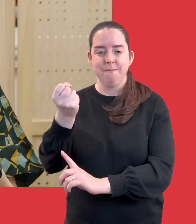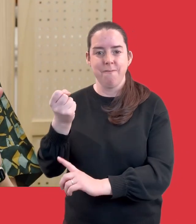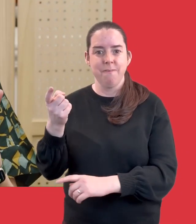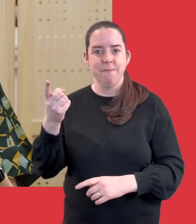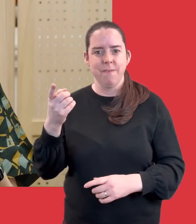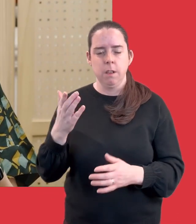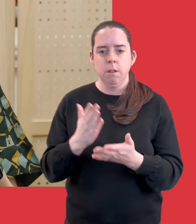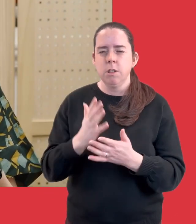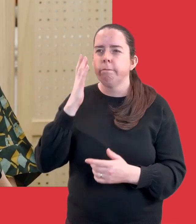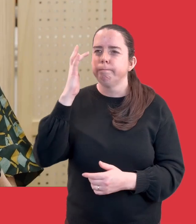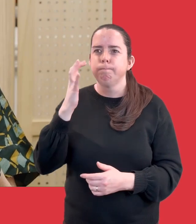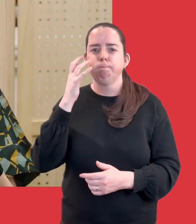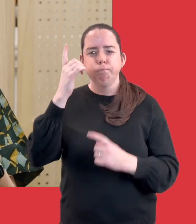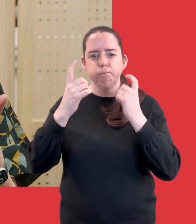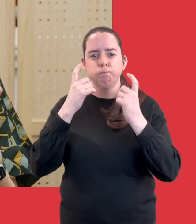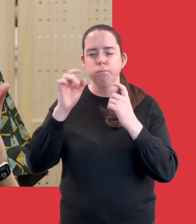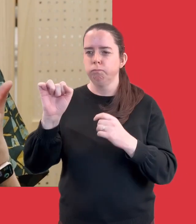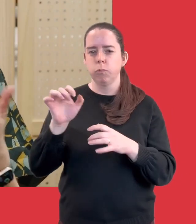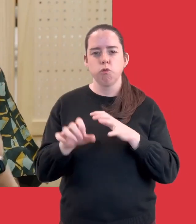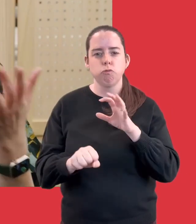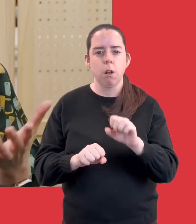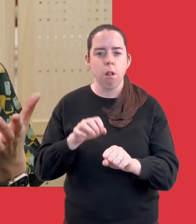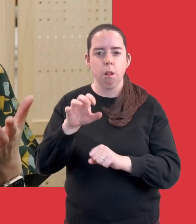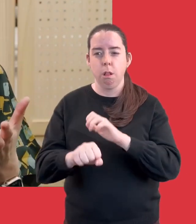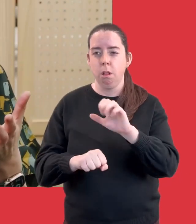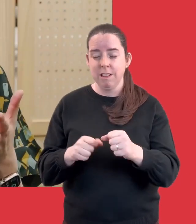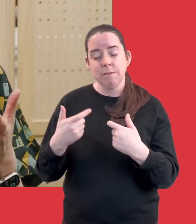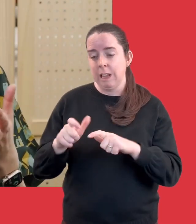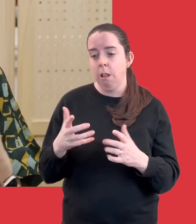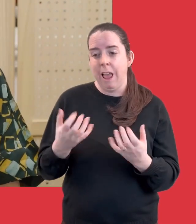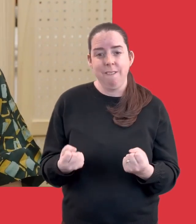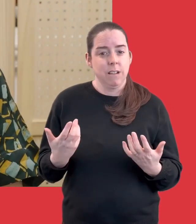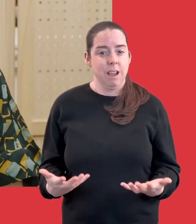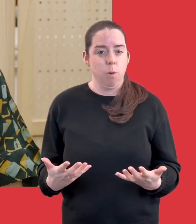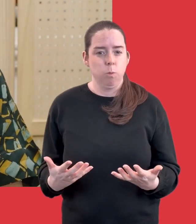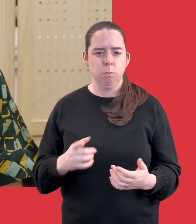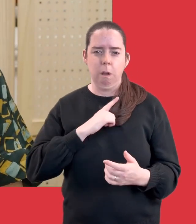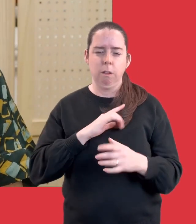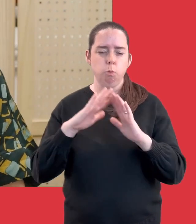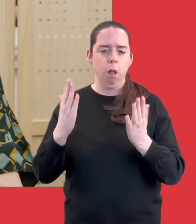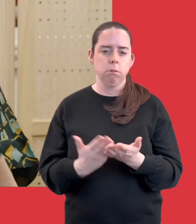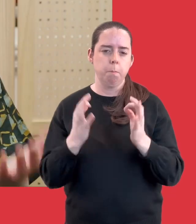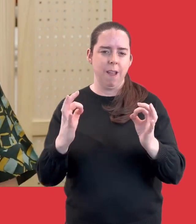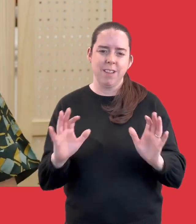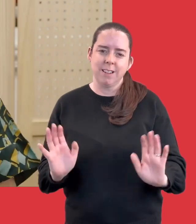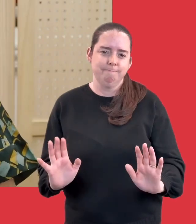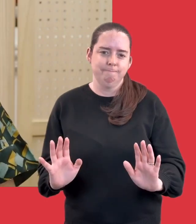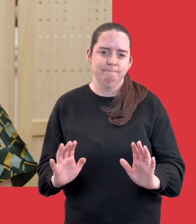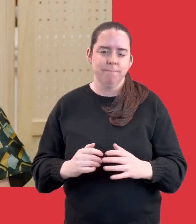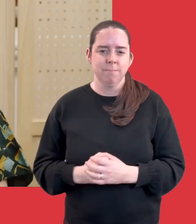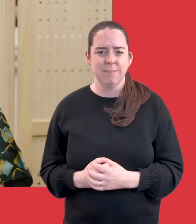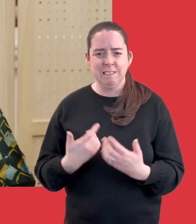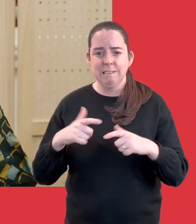today, and in a sense, a kind of reflection on the struggle that still continues, actually, because it's not a perfect